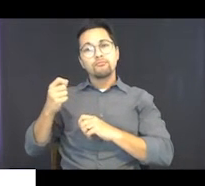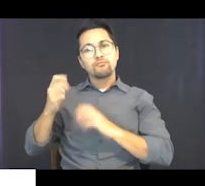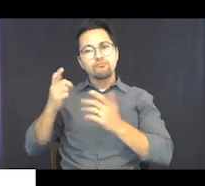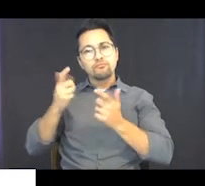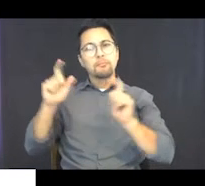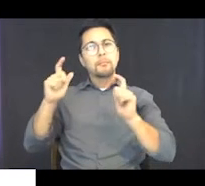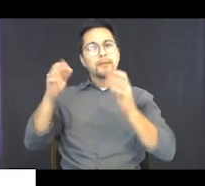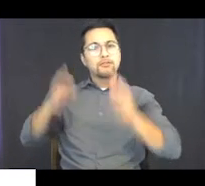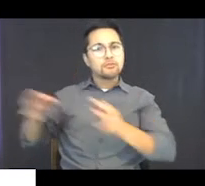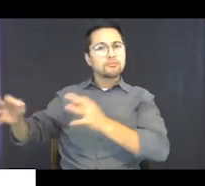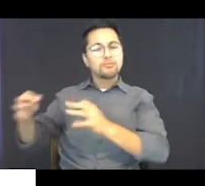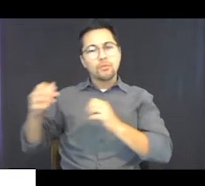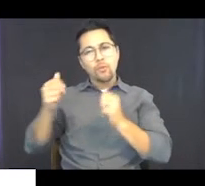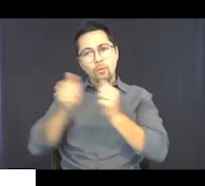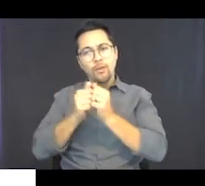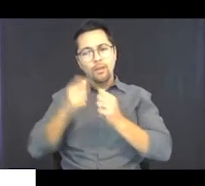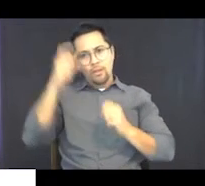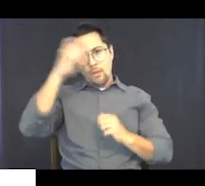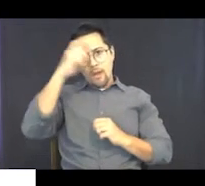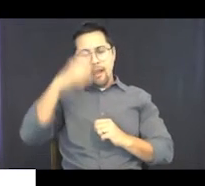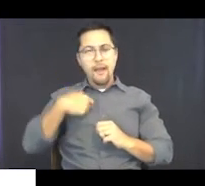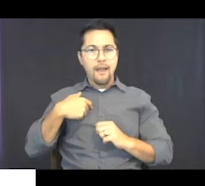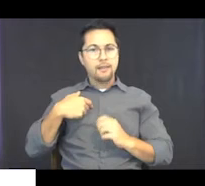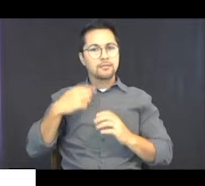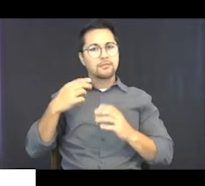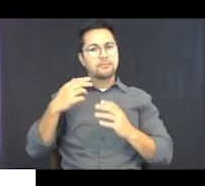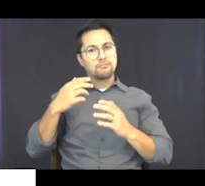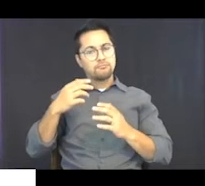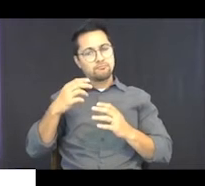wise and compliant use of public funds.